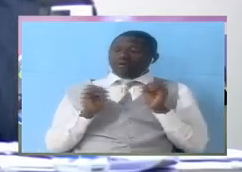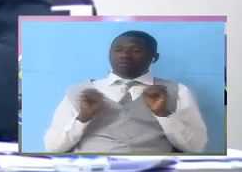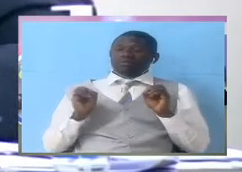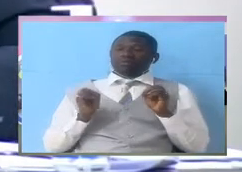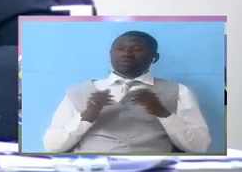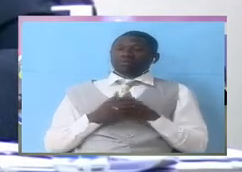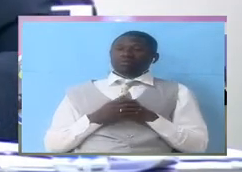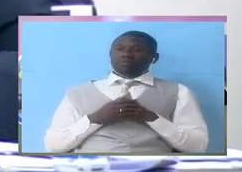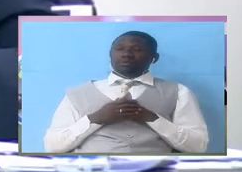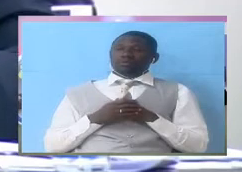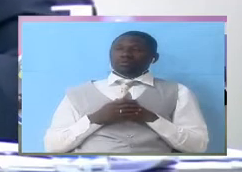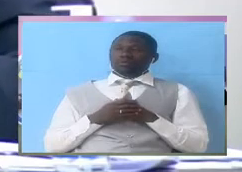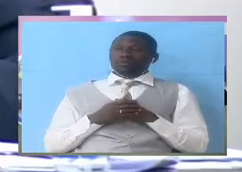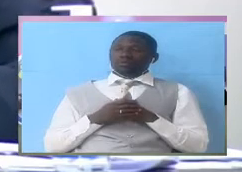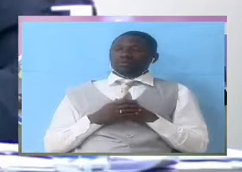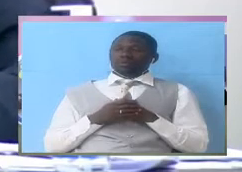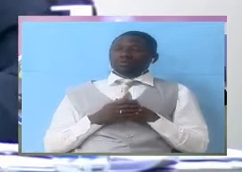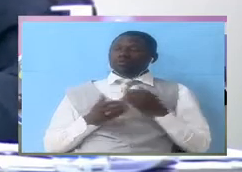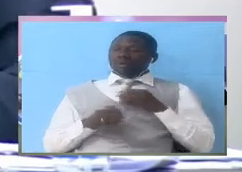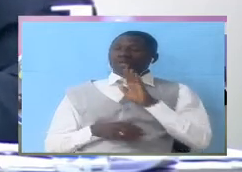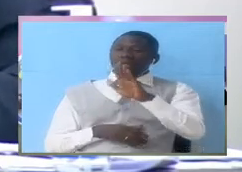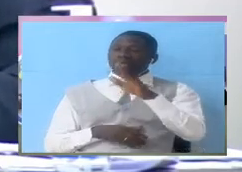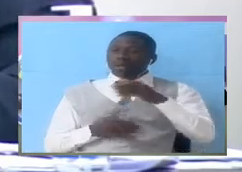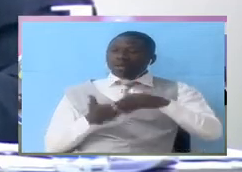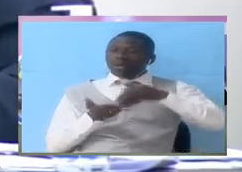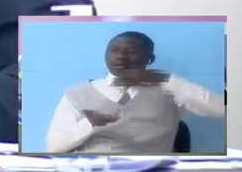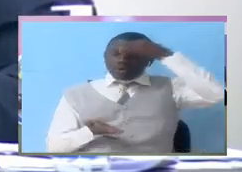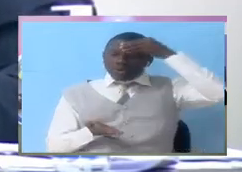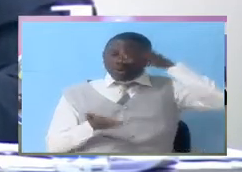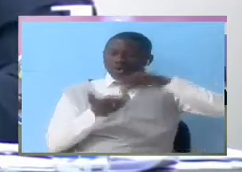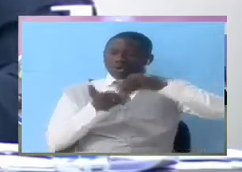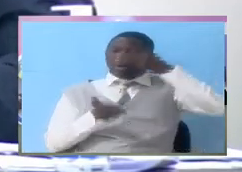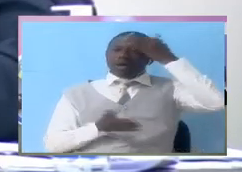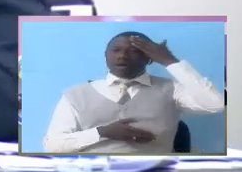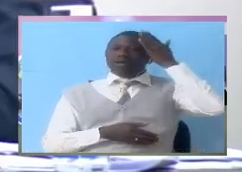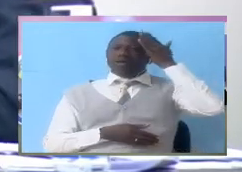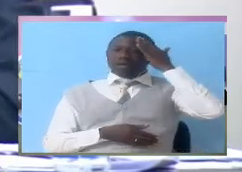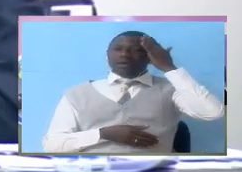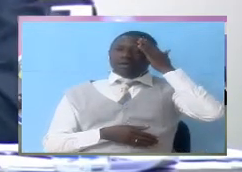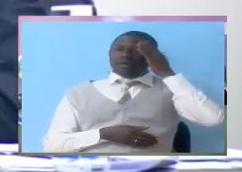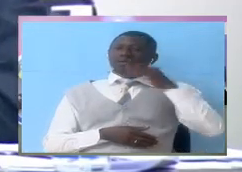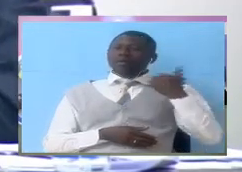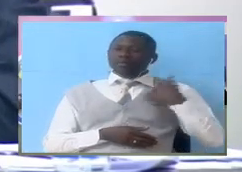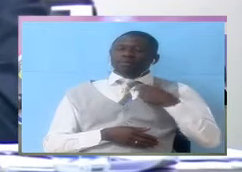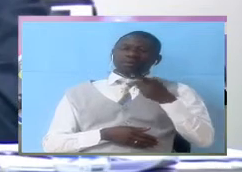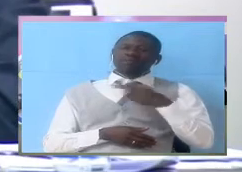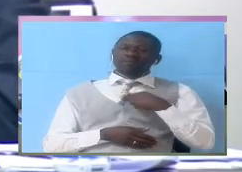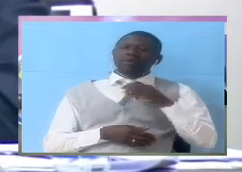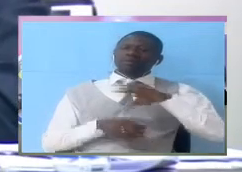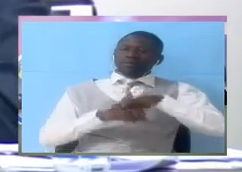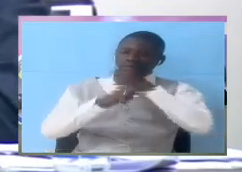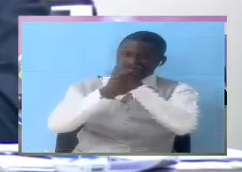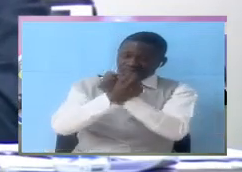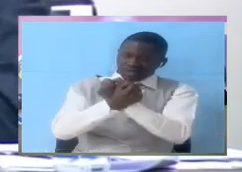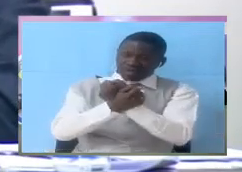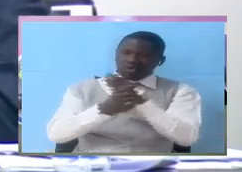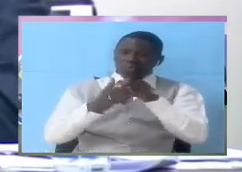ko. I was later to learn. Gannaaw gi nak ci la yek ne. Some of the detainees or suspects